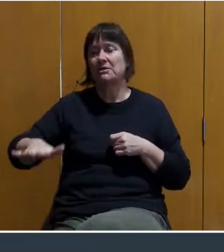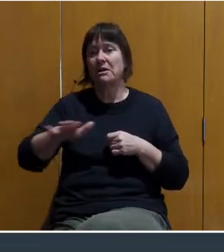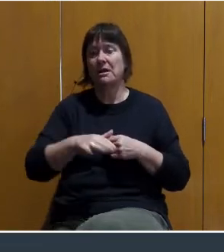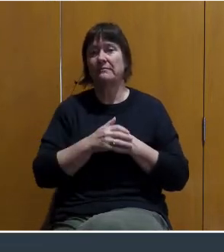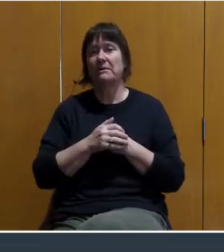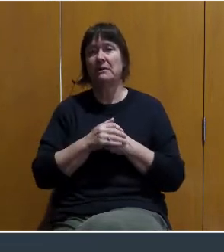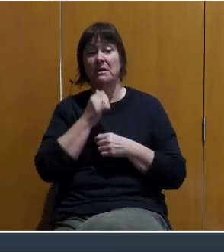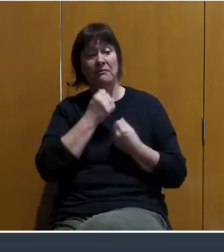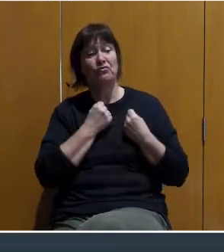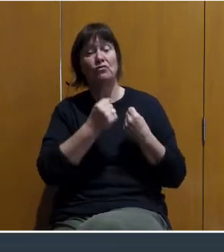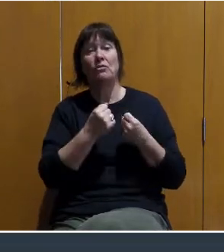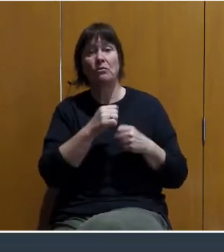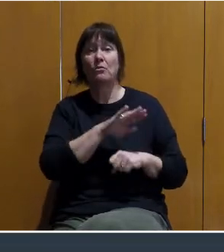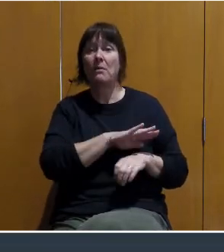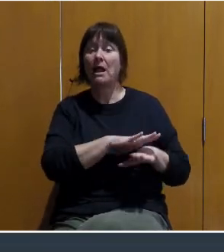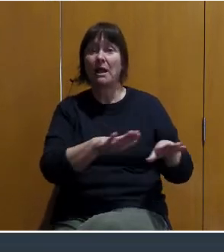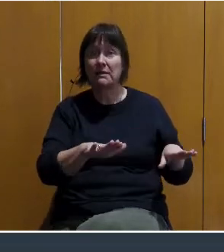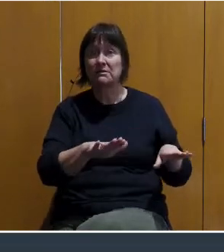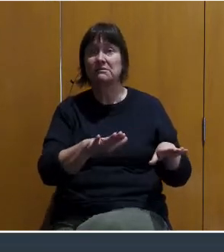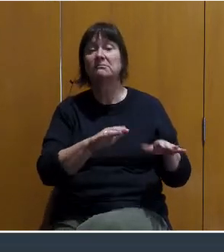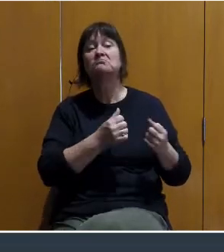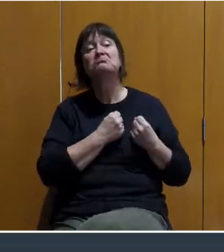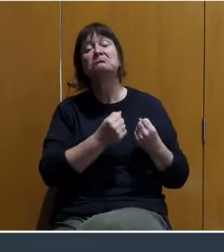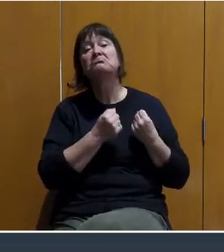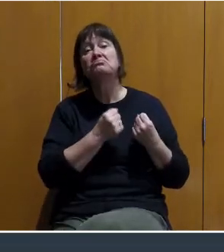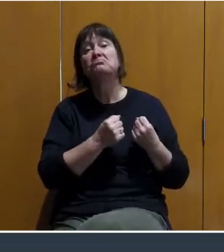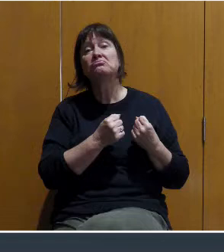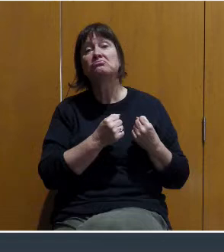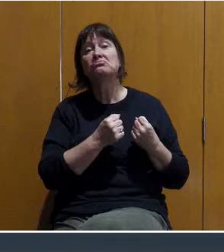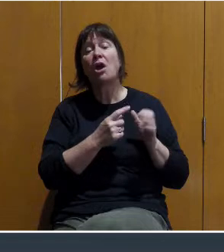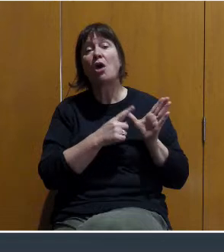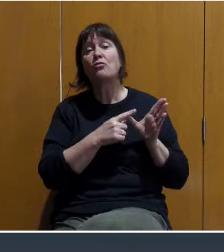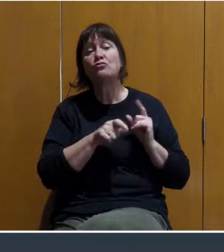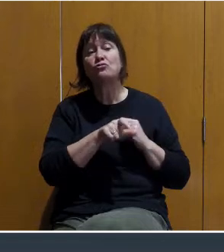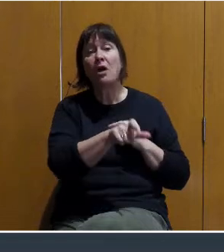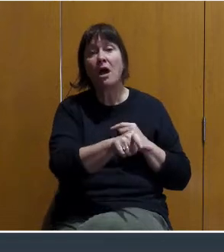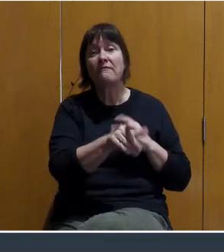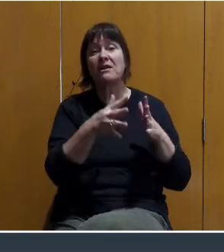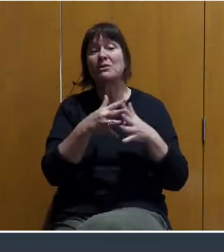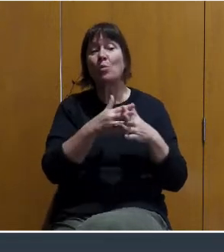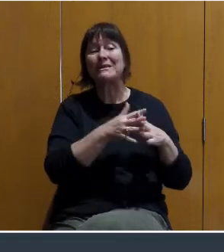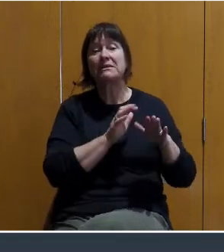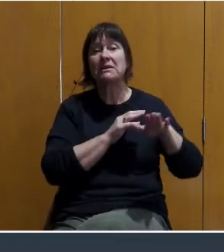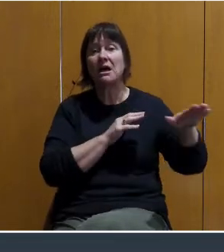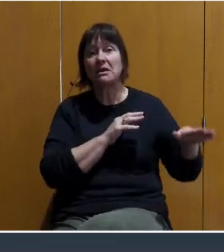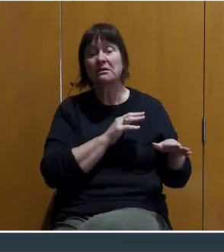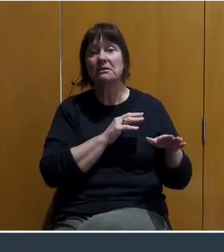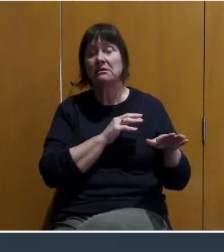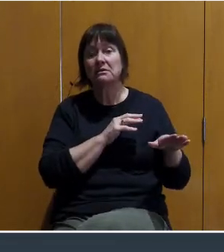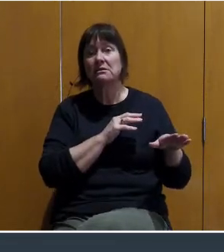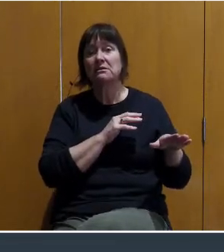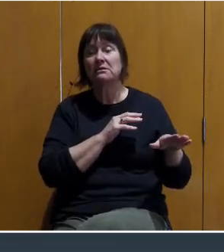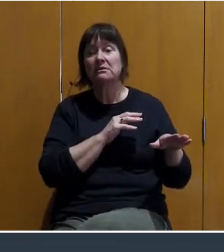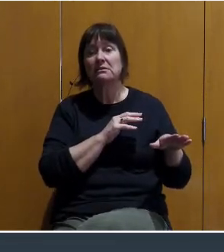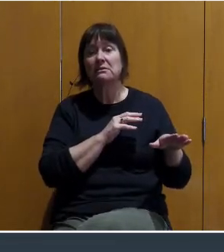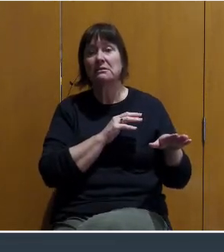driven through Parklands, you would have travelled along Ahriri Drive. On the western side of that, there